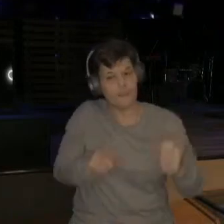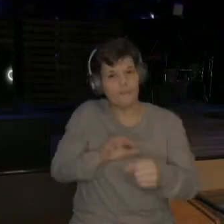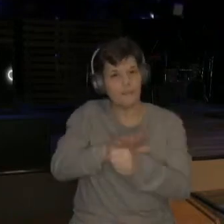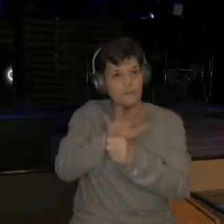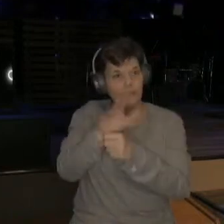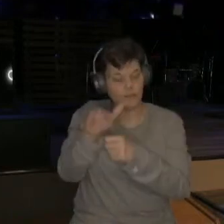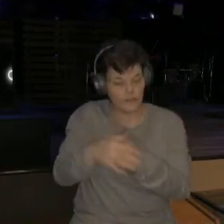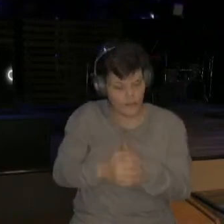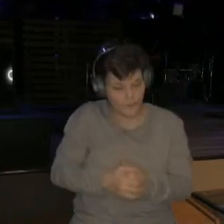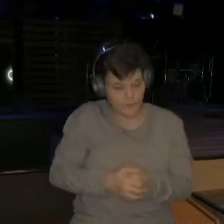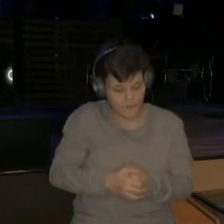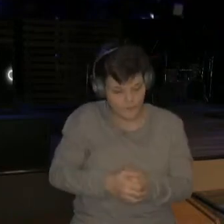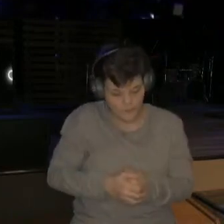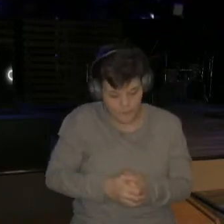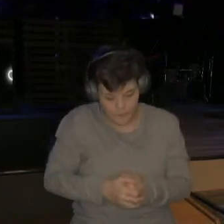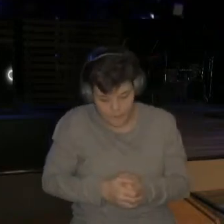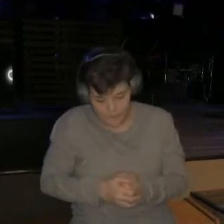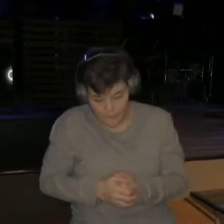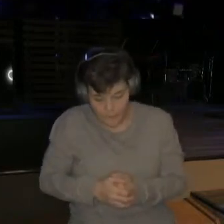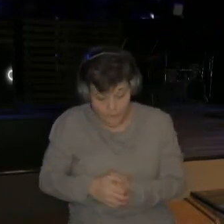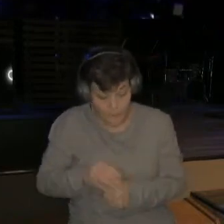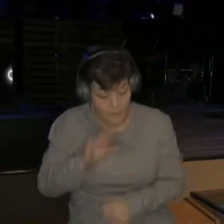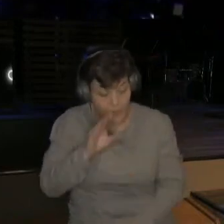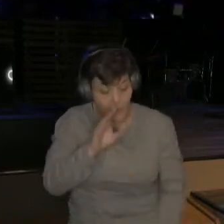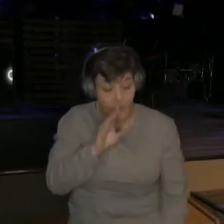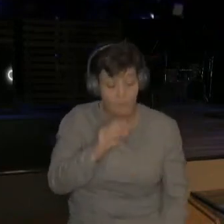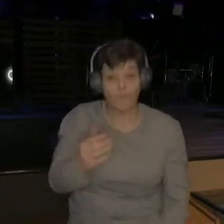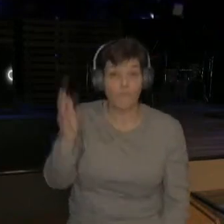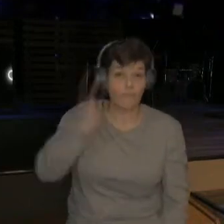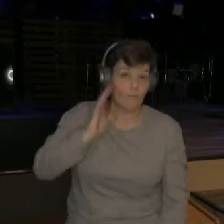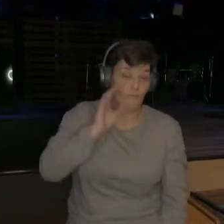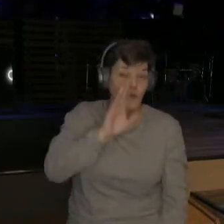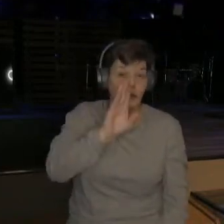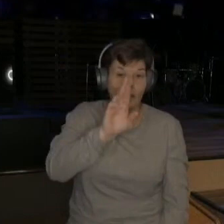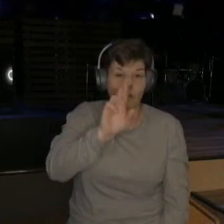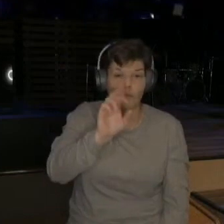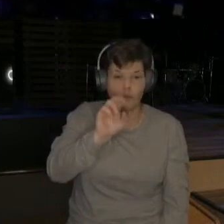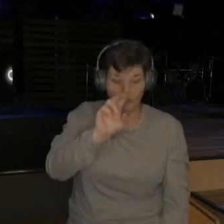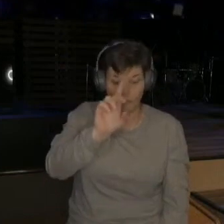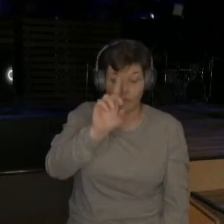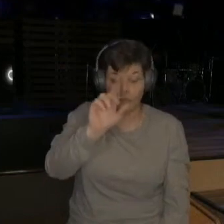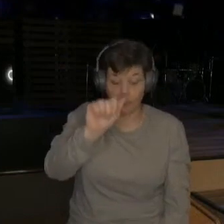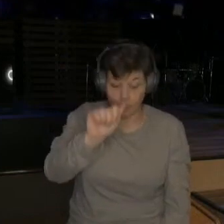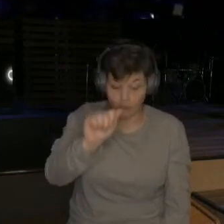After suffering years with a failing liver, Brenda